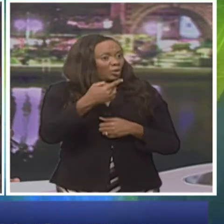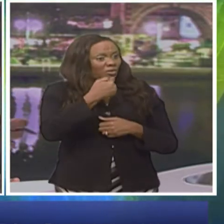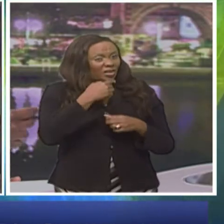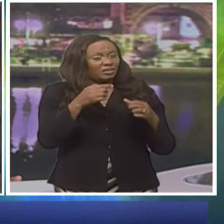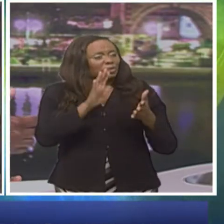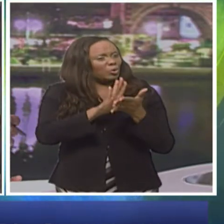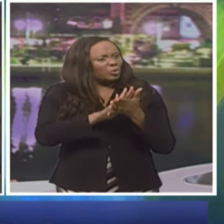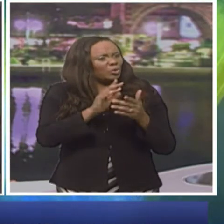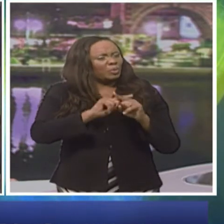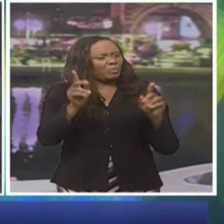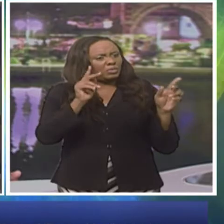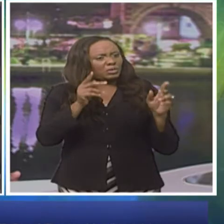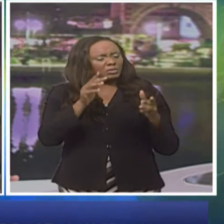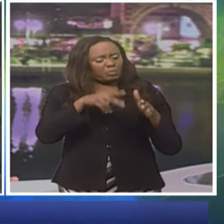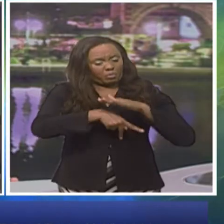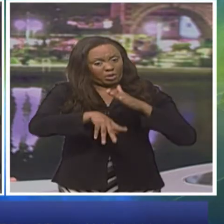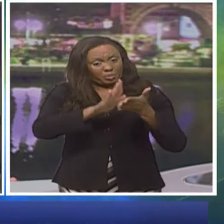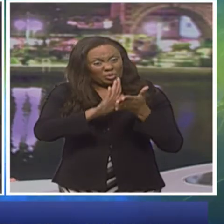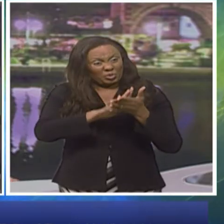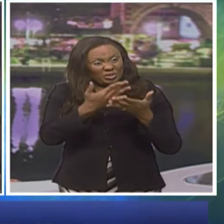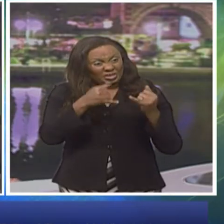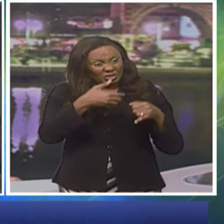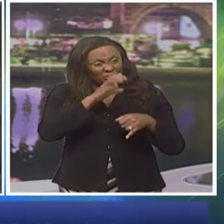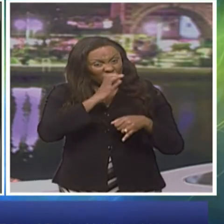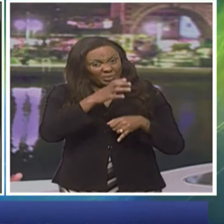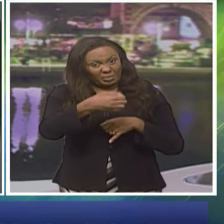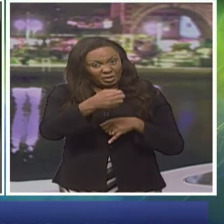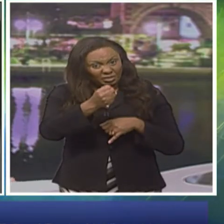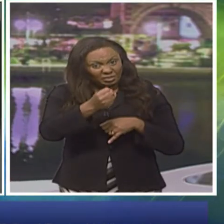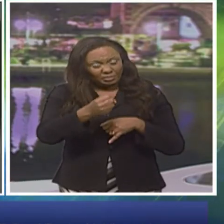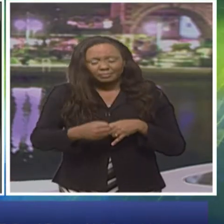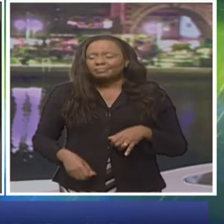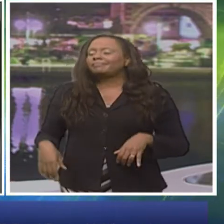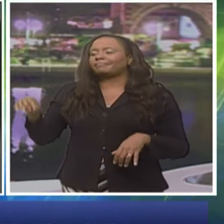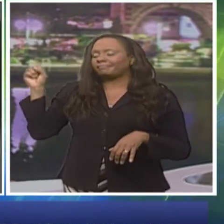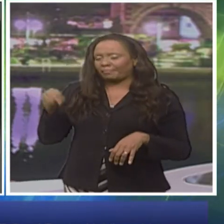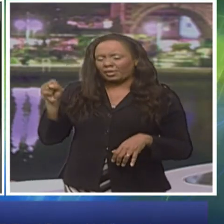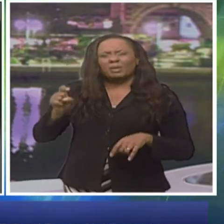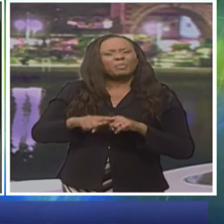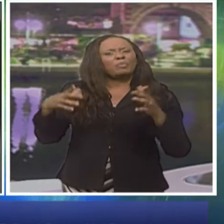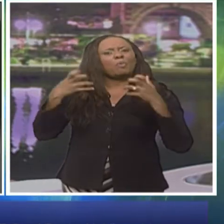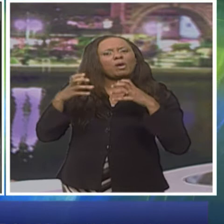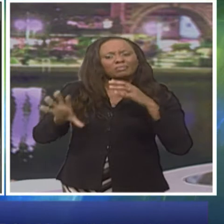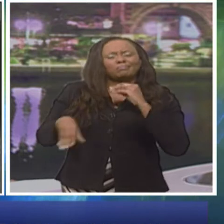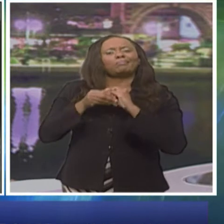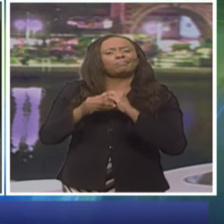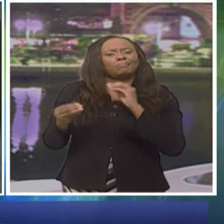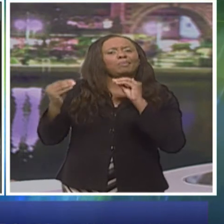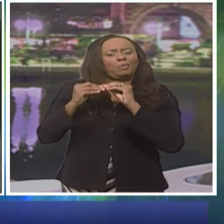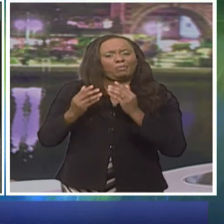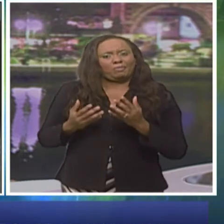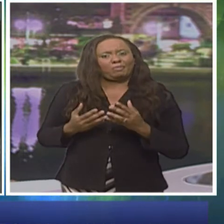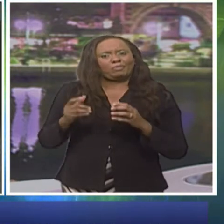terms of the milk consumption at the primary school level, etc.? Well, it still happens. We would like to see it happen more often and to a greater extent. But yes, there